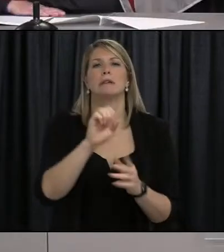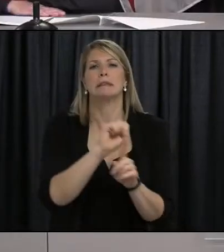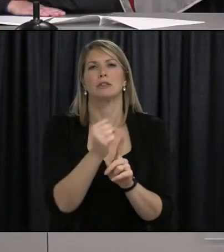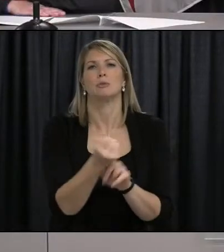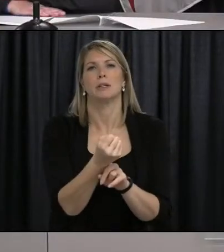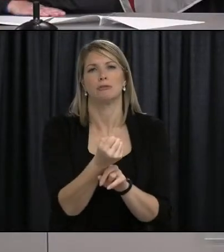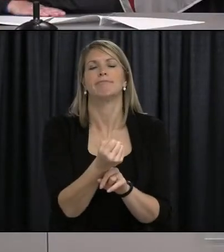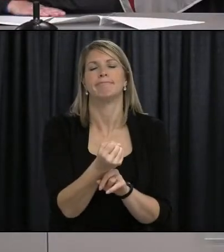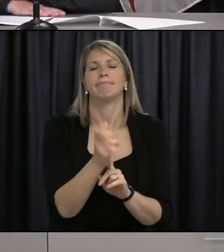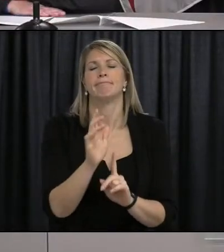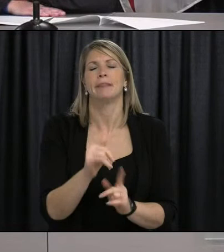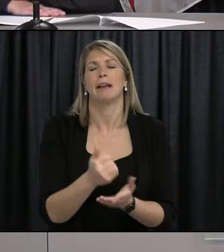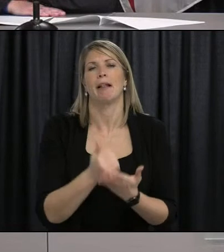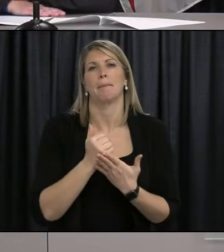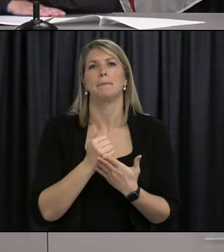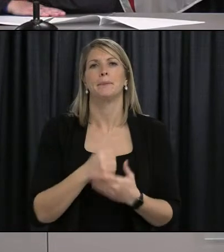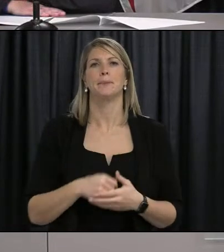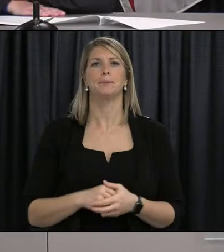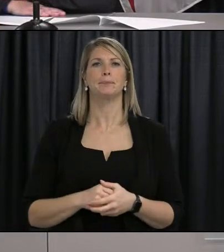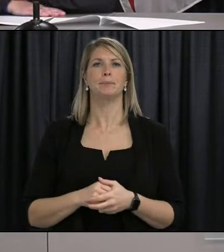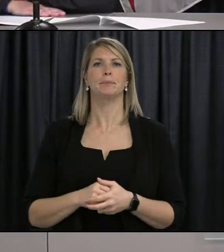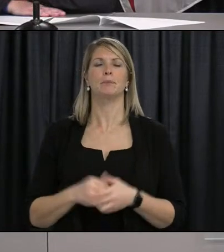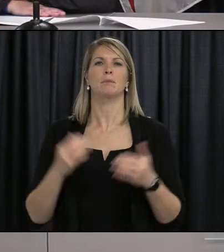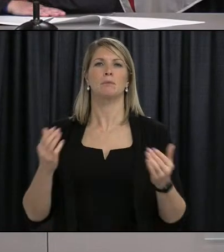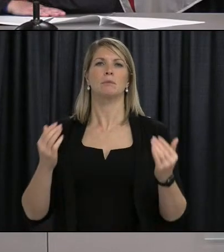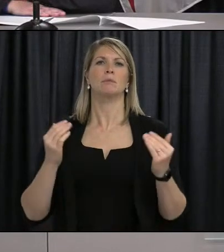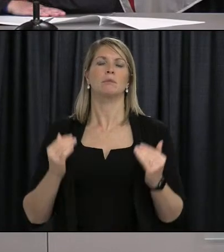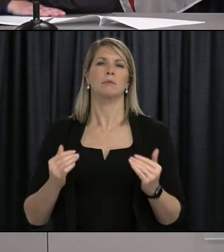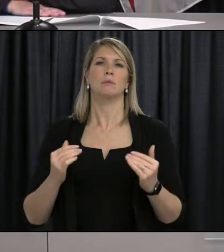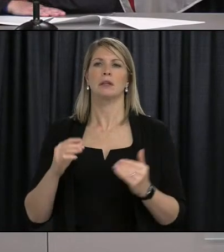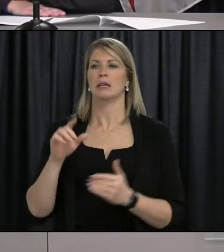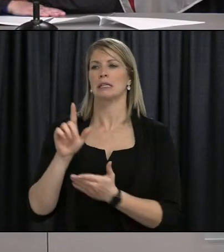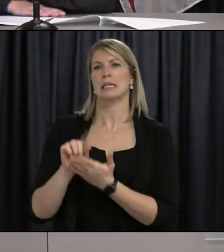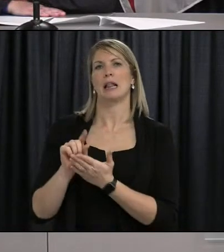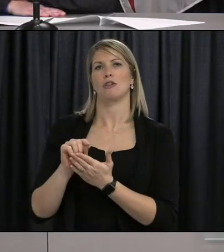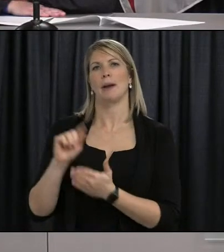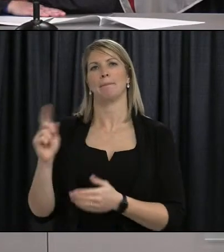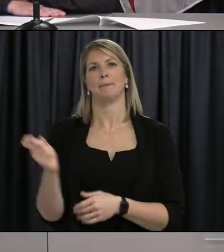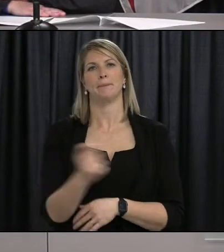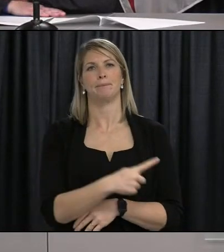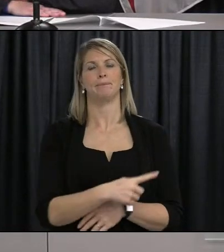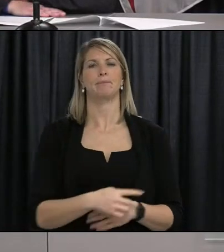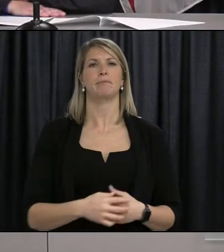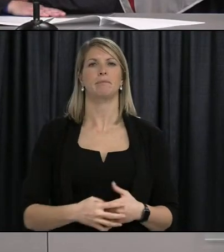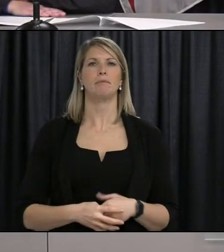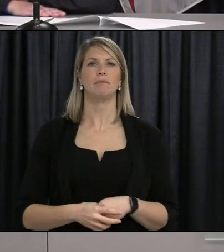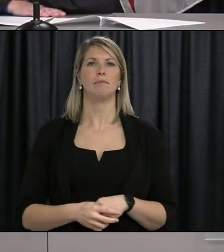Thank you. Our next questions are from David Marr of The Telegram. Please go ahead.